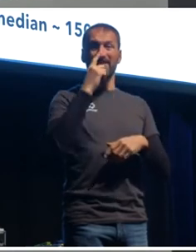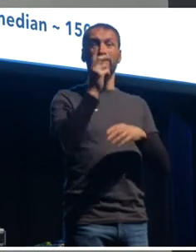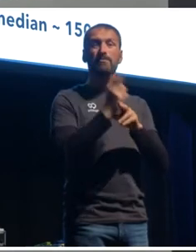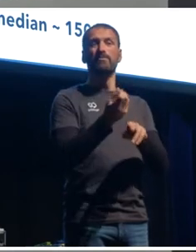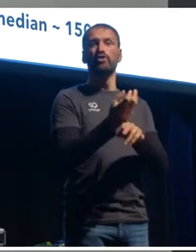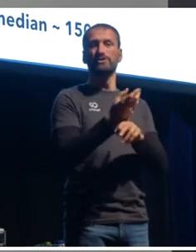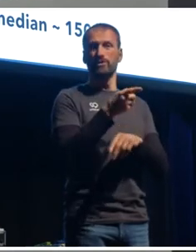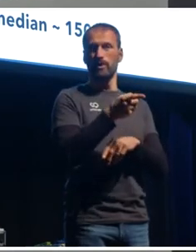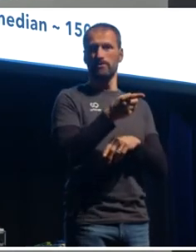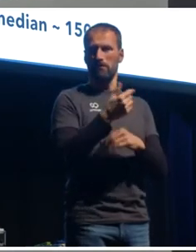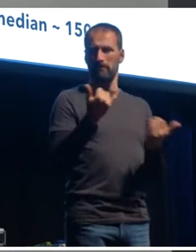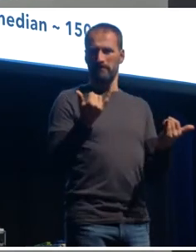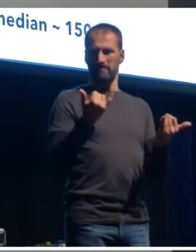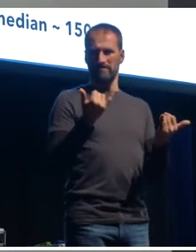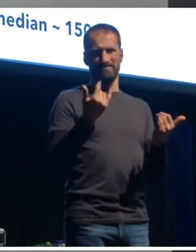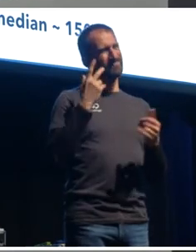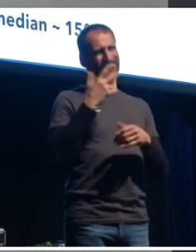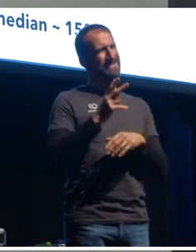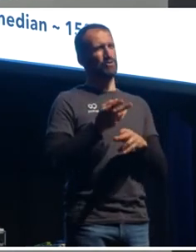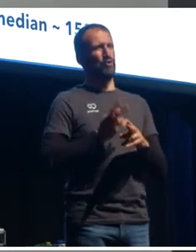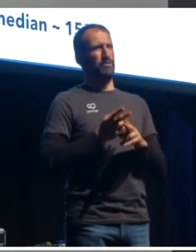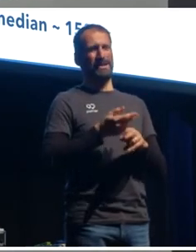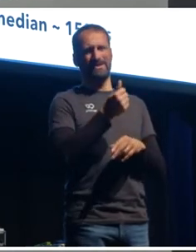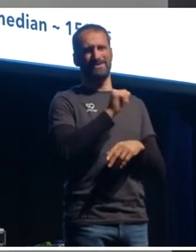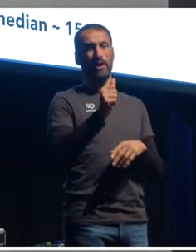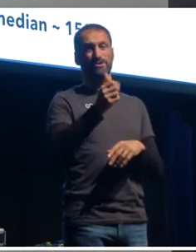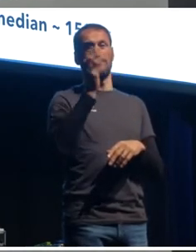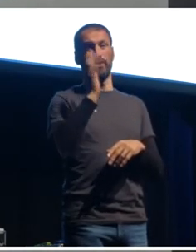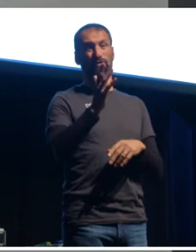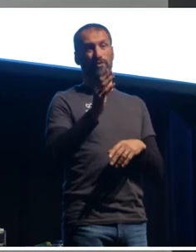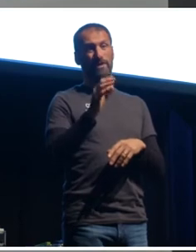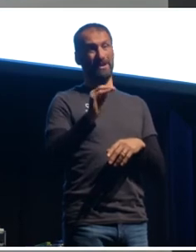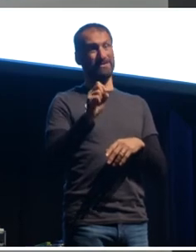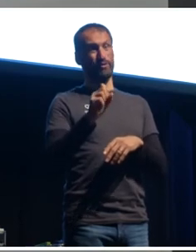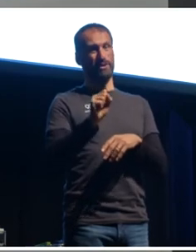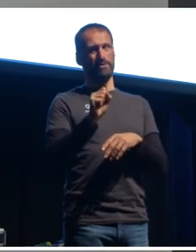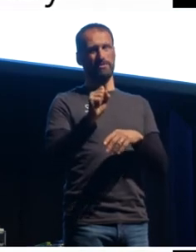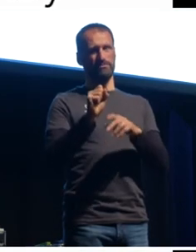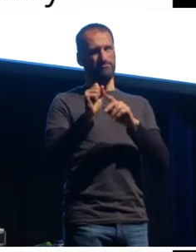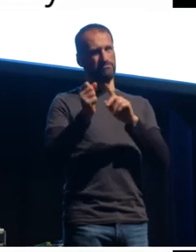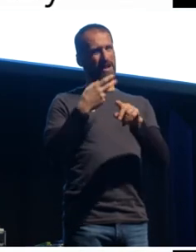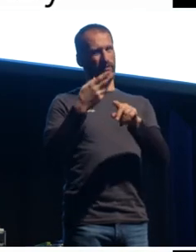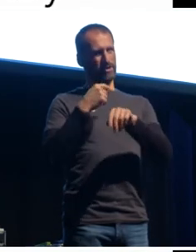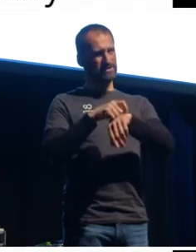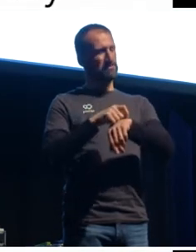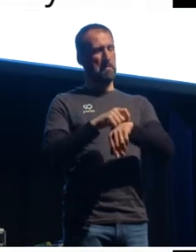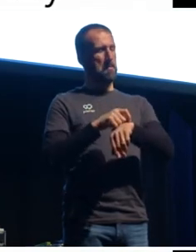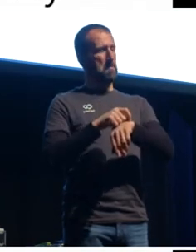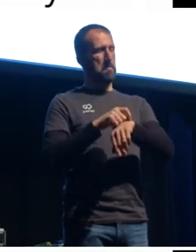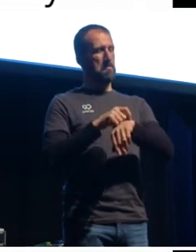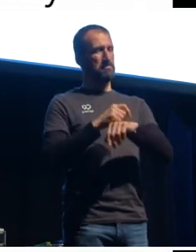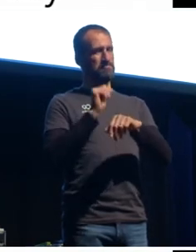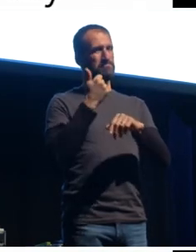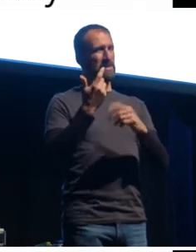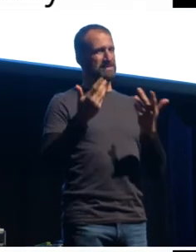It's actually not that common that I would see a 1500 millisecond response time. So let's take a look again. Just recapping,